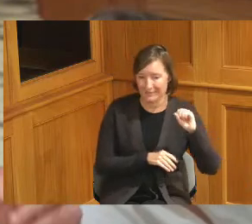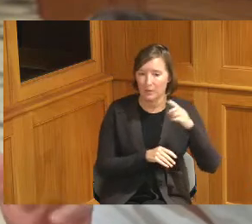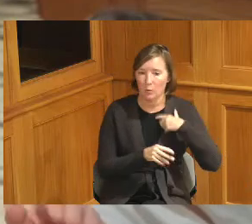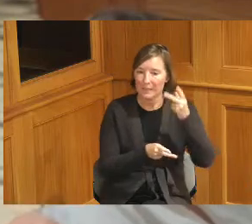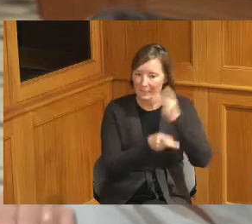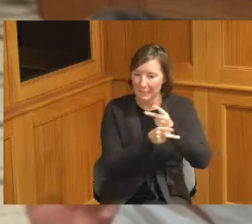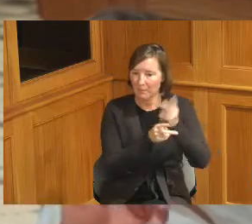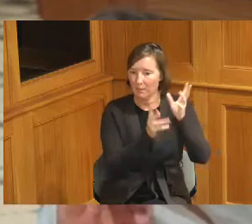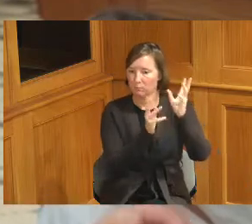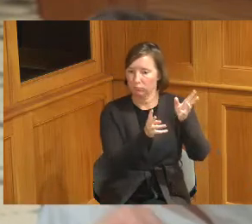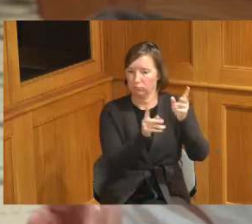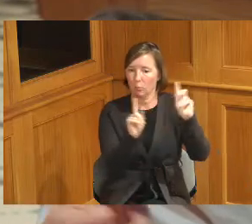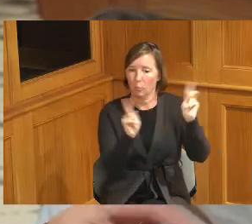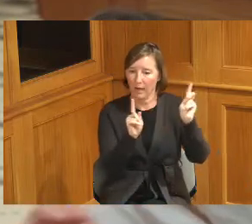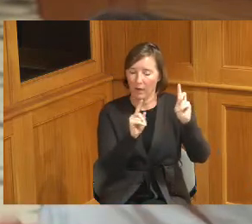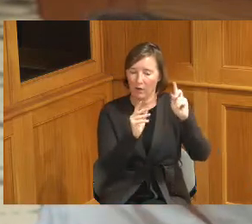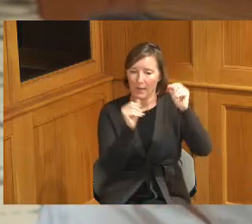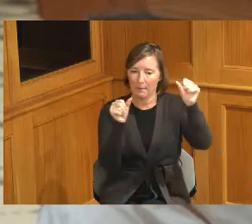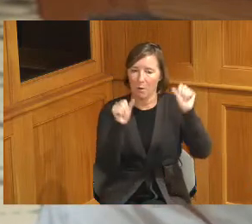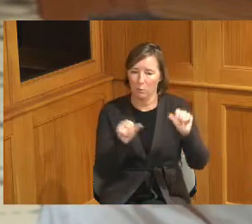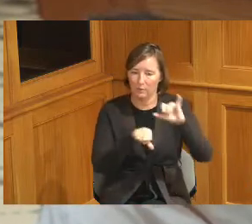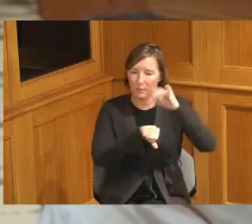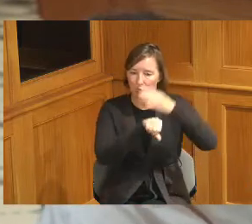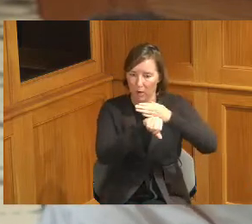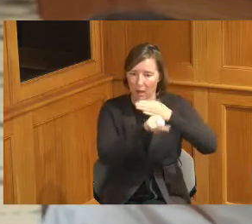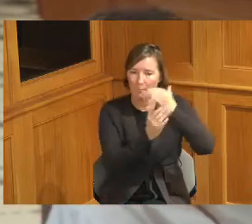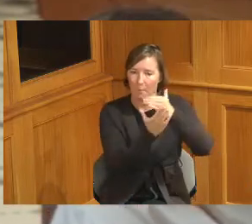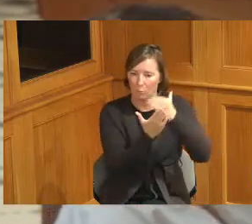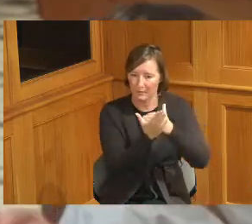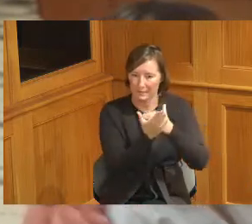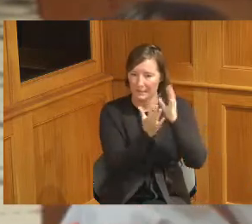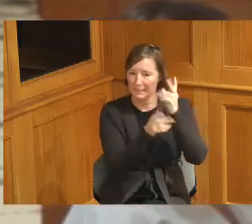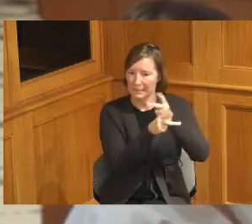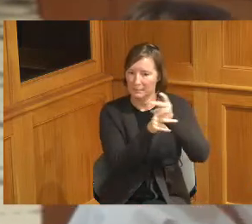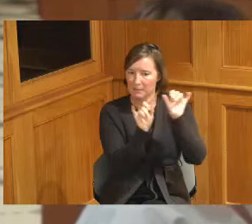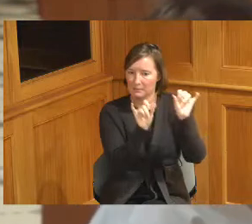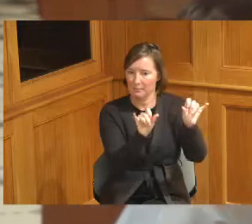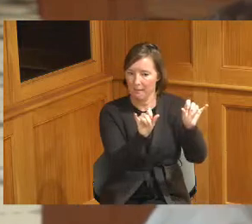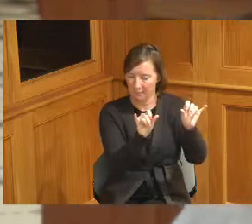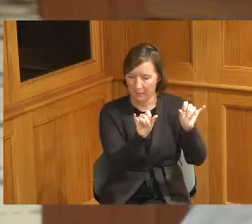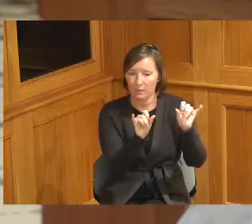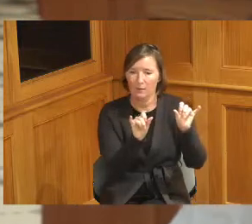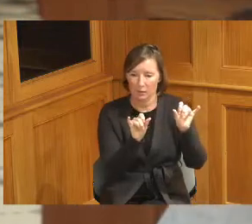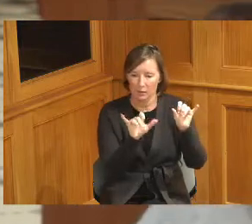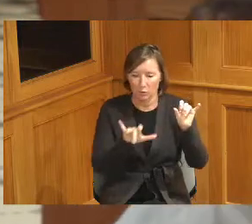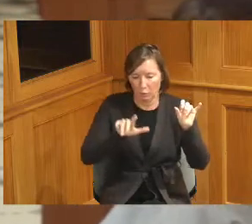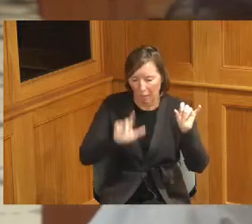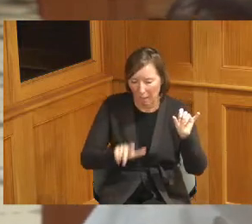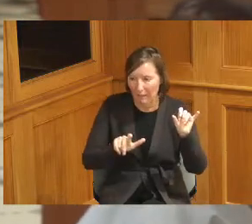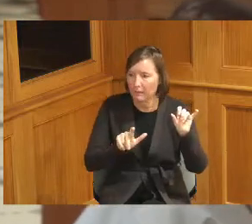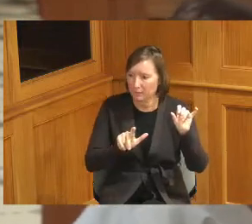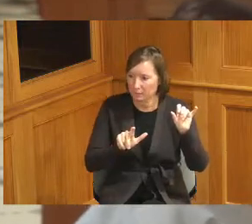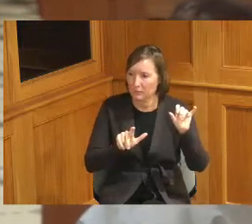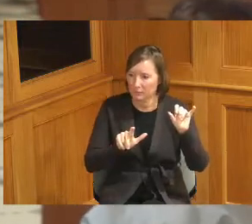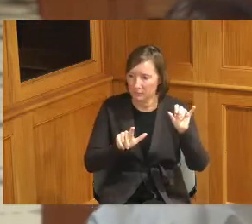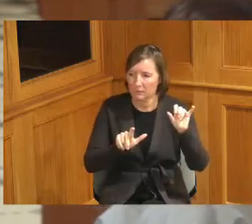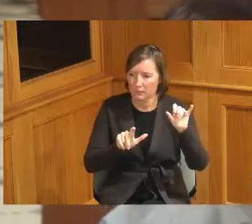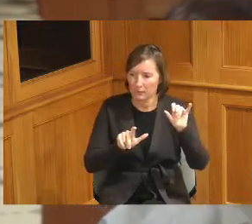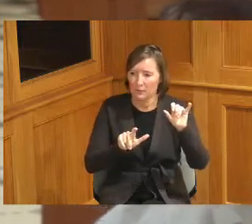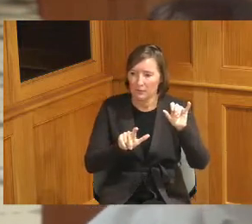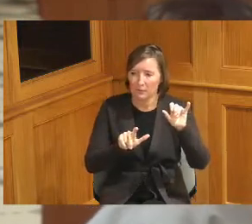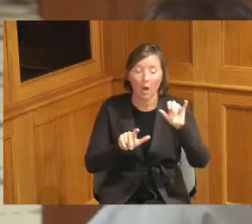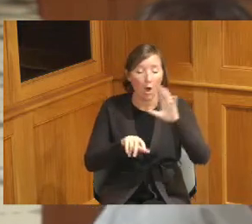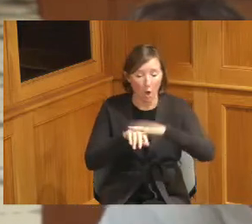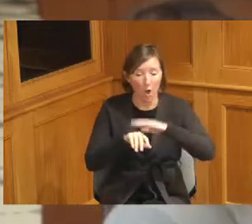listings located at or near the top. Like if you go to Indeed, when you click on there, the first thing you'll see are Hamilton